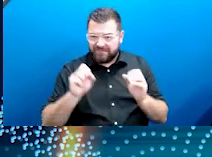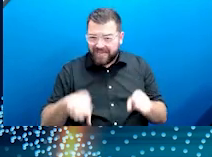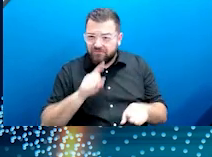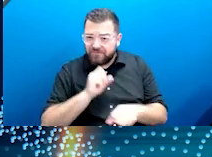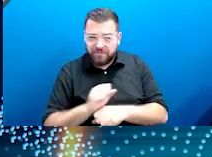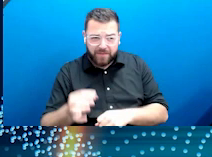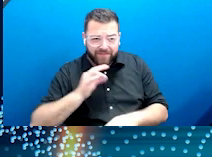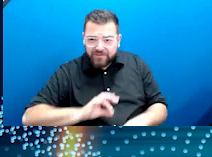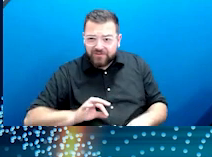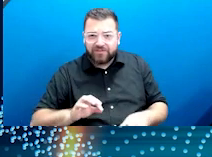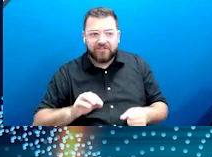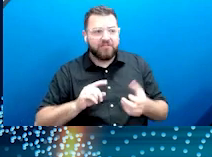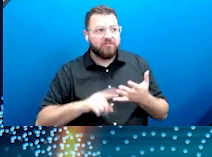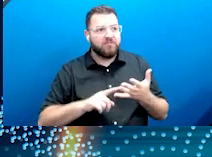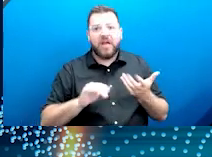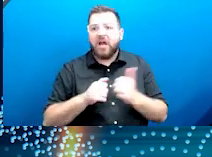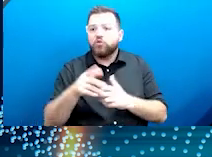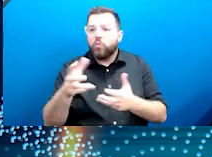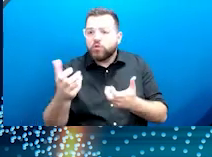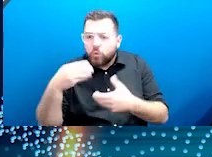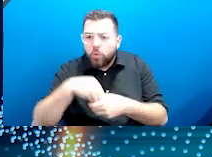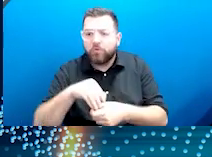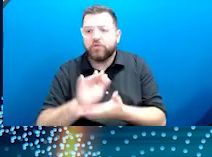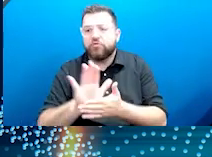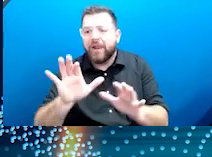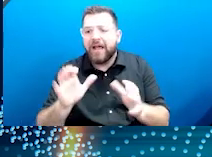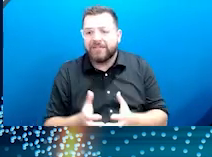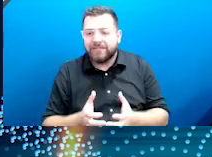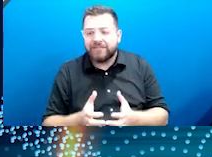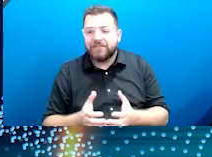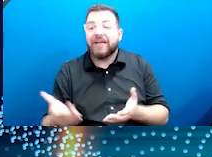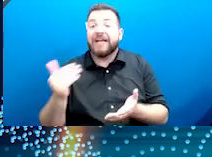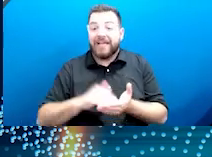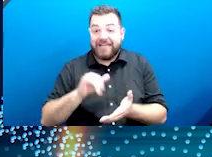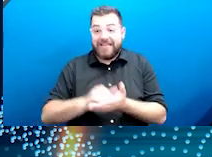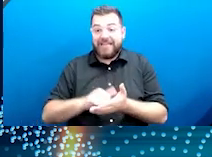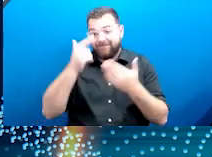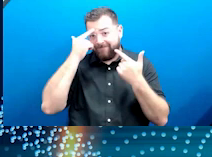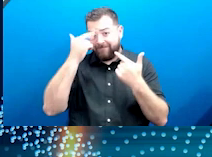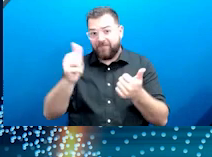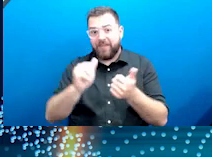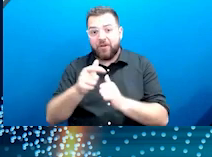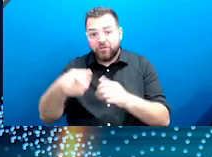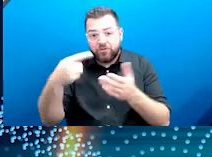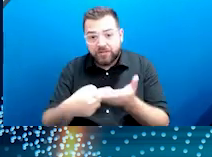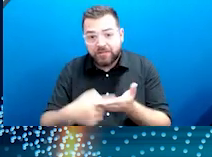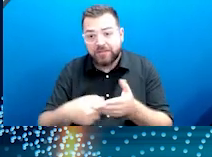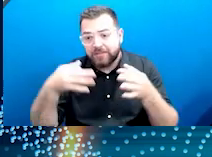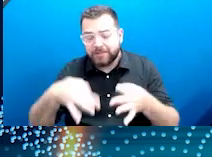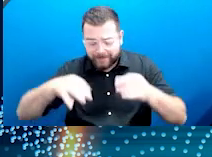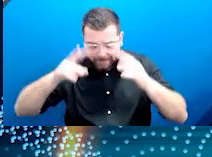to incorporate this? Those are again, discussions and conversations that you will have to